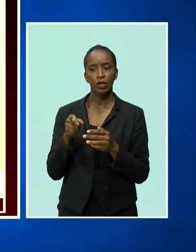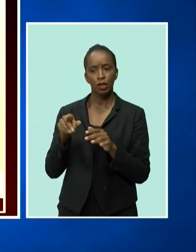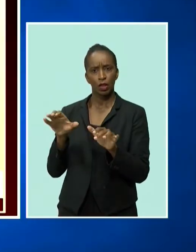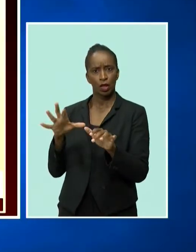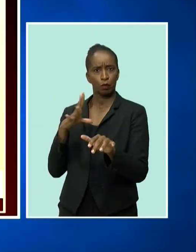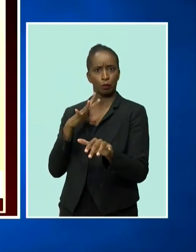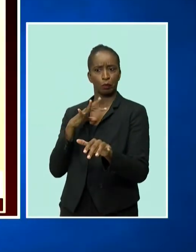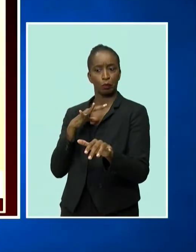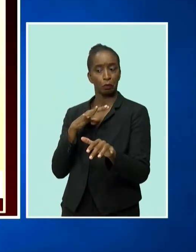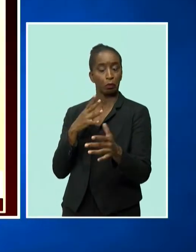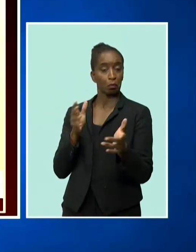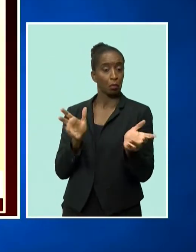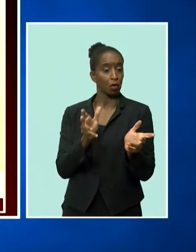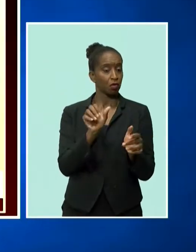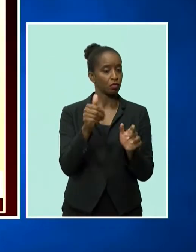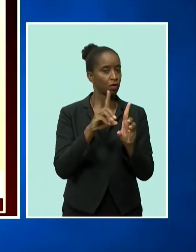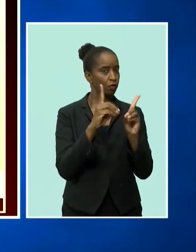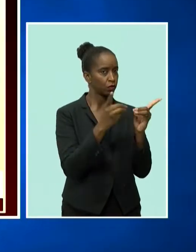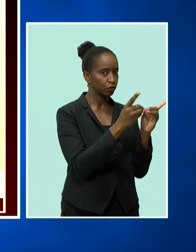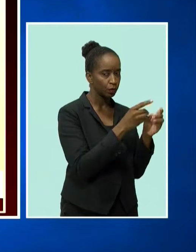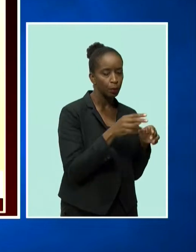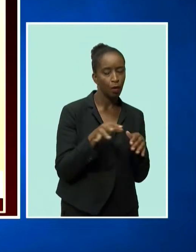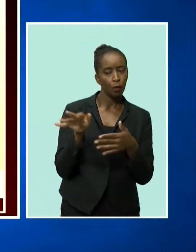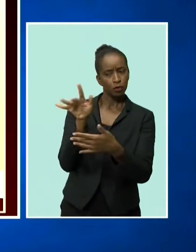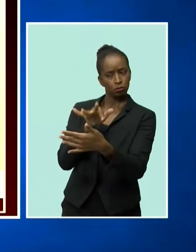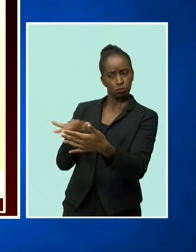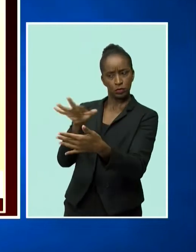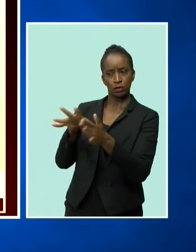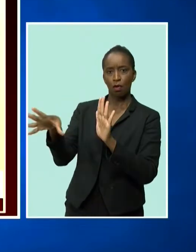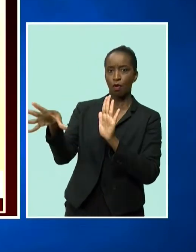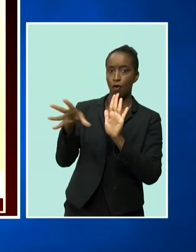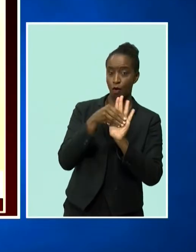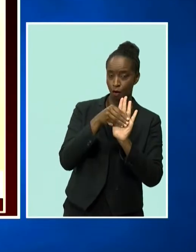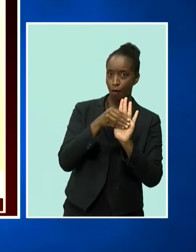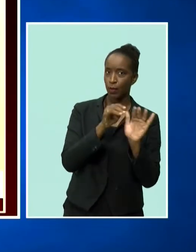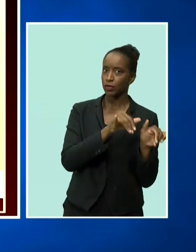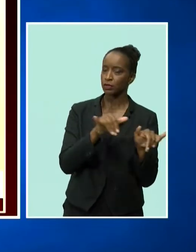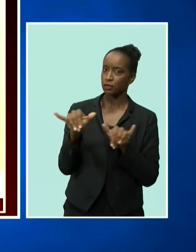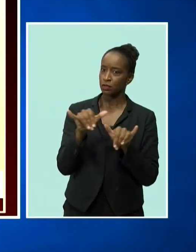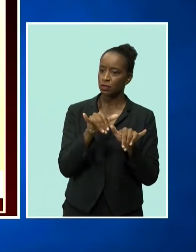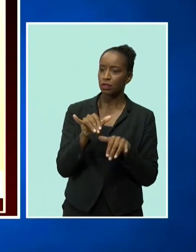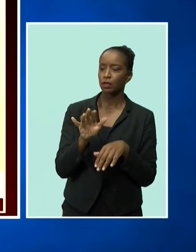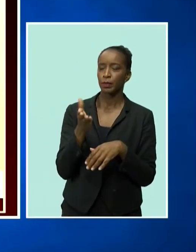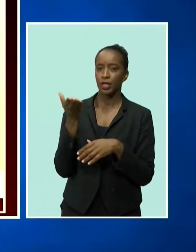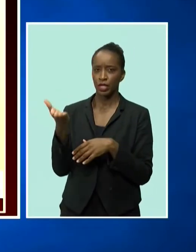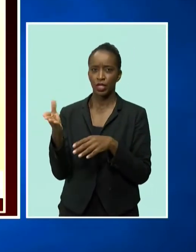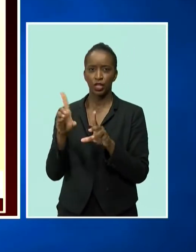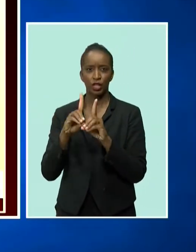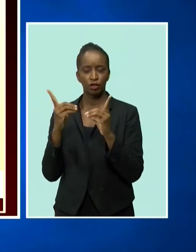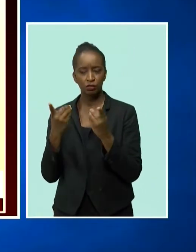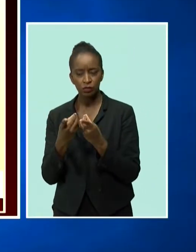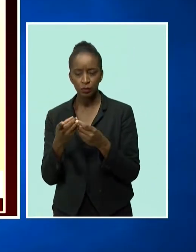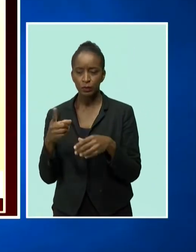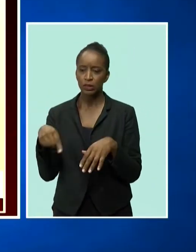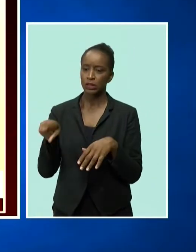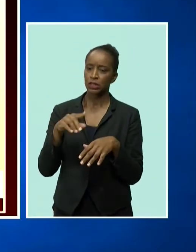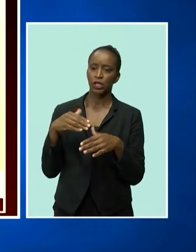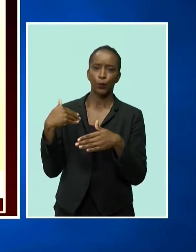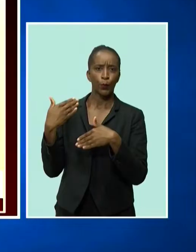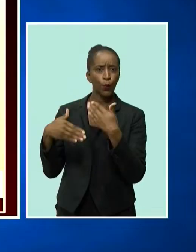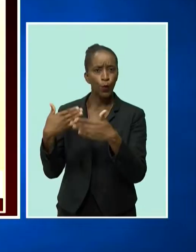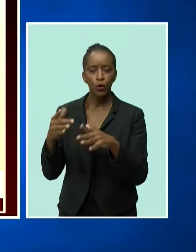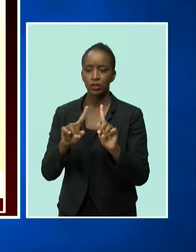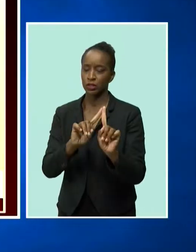in terms of their turnaround and how they've been able to revamp and reinvent the various processes and